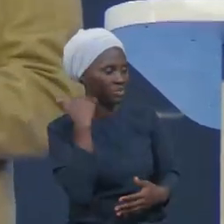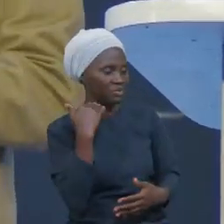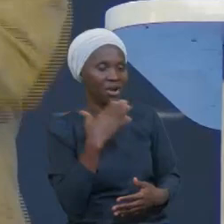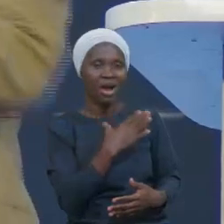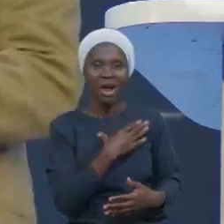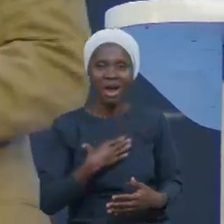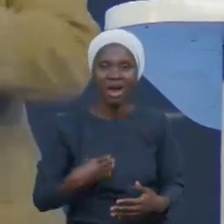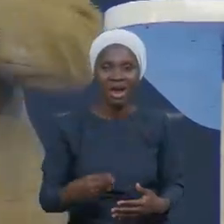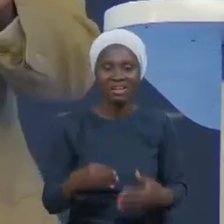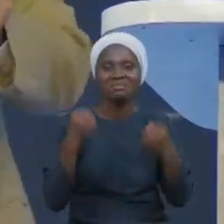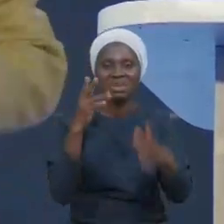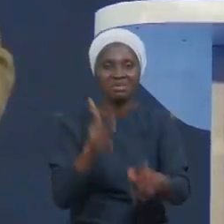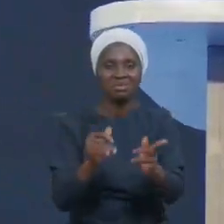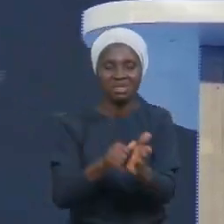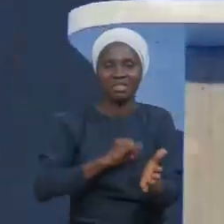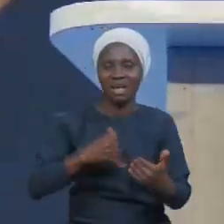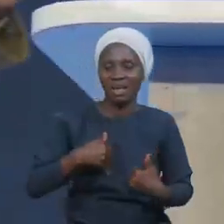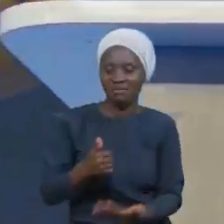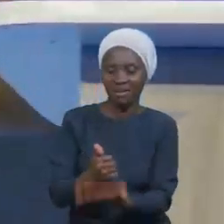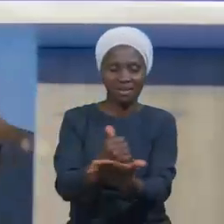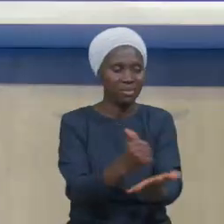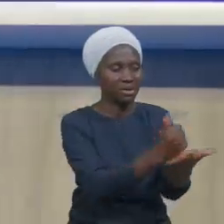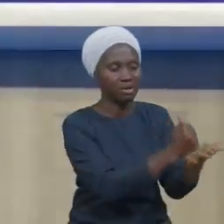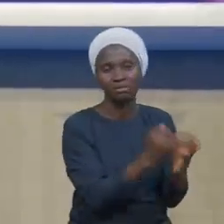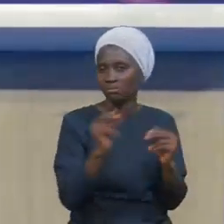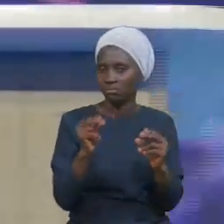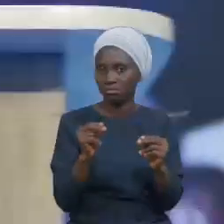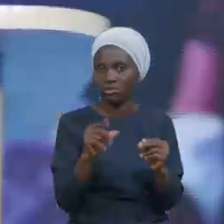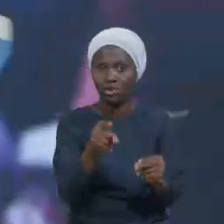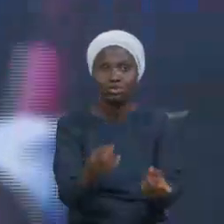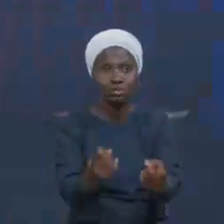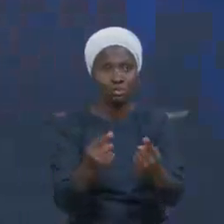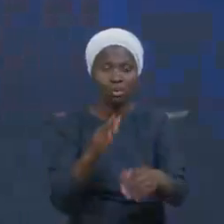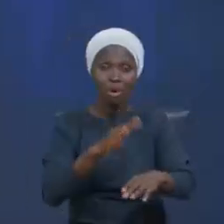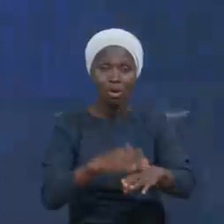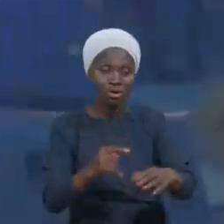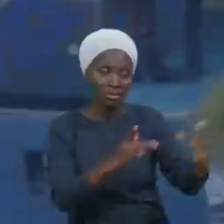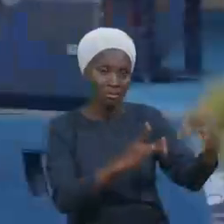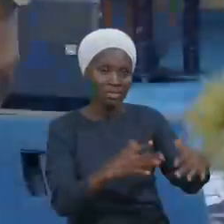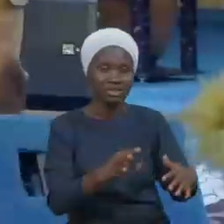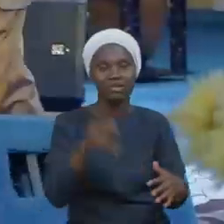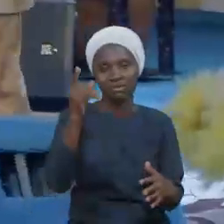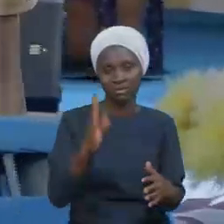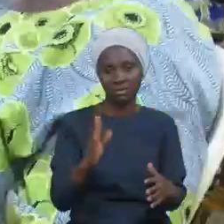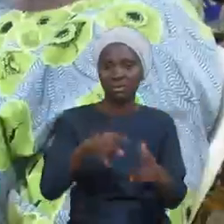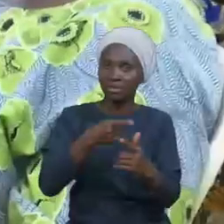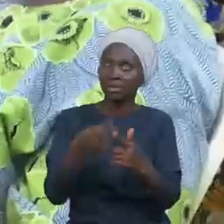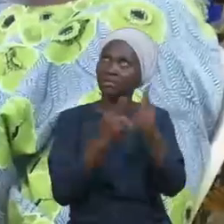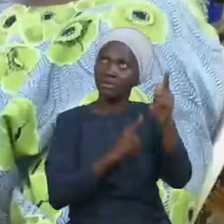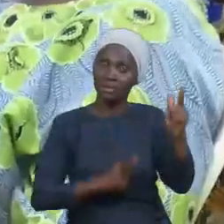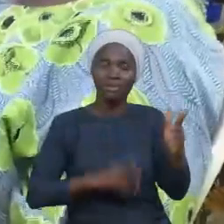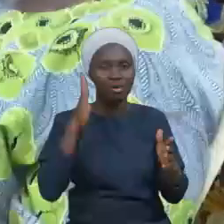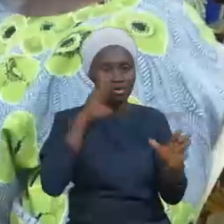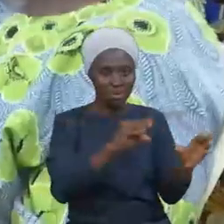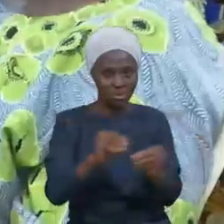lives I have held. No, you come for the mercy of God. The Lord will set you